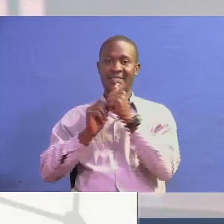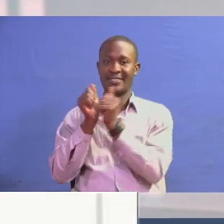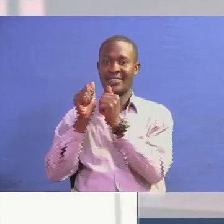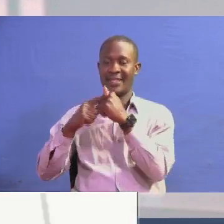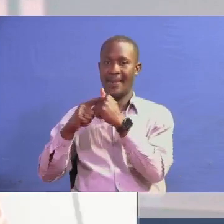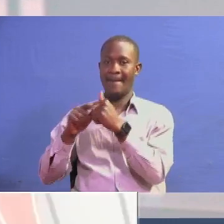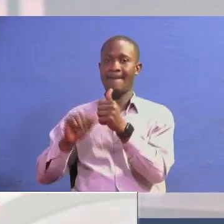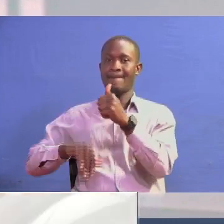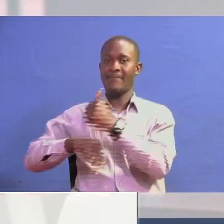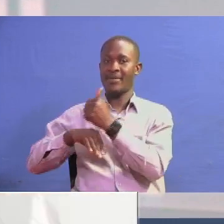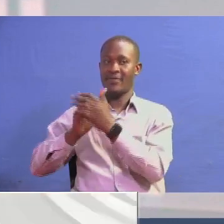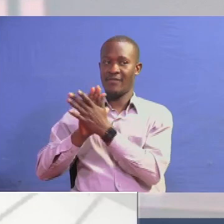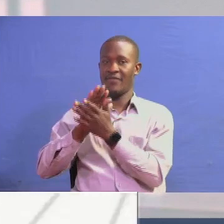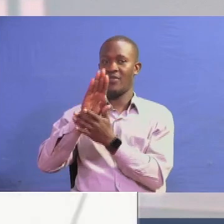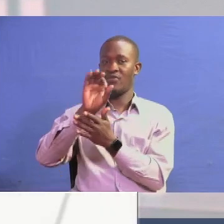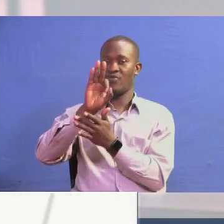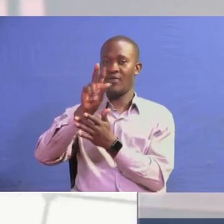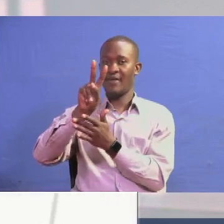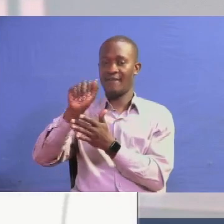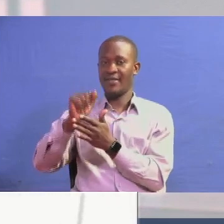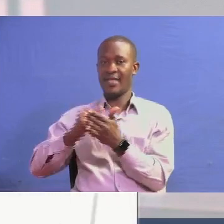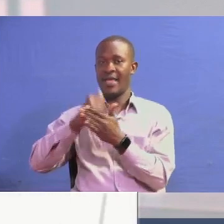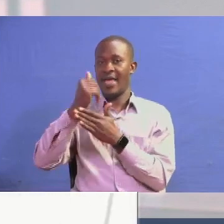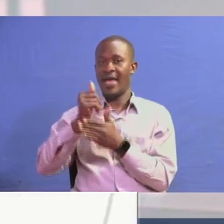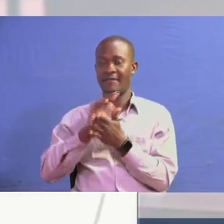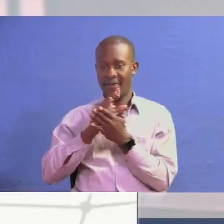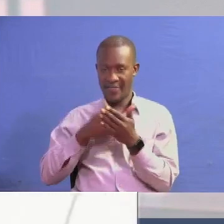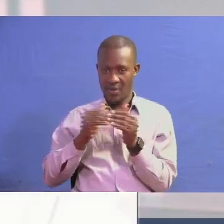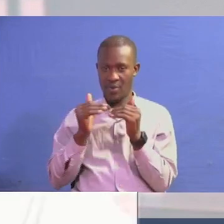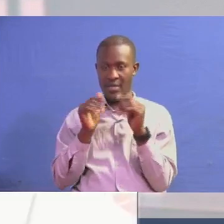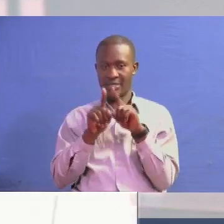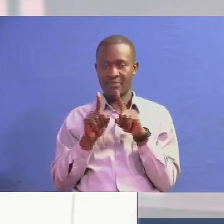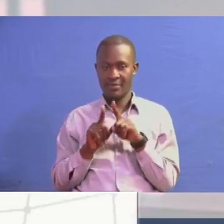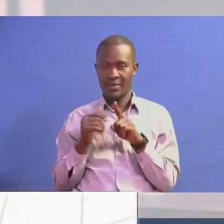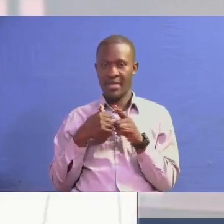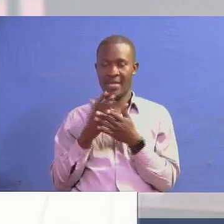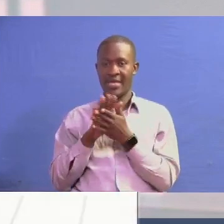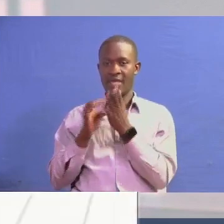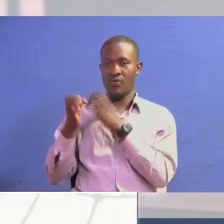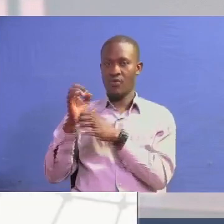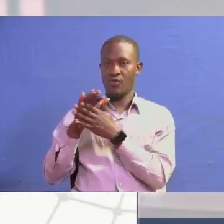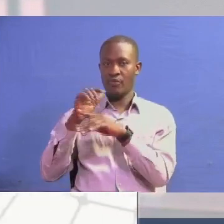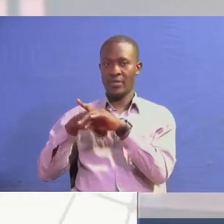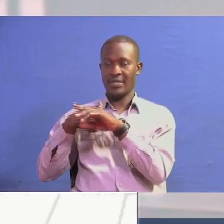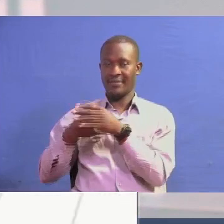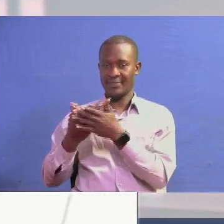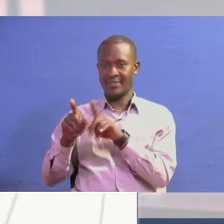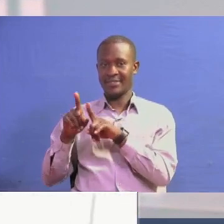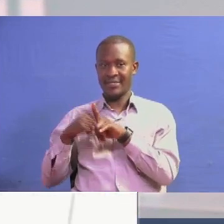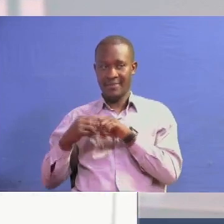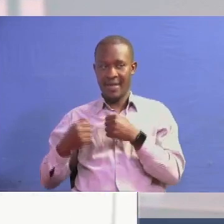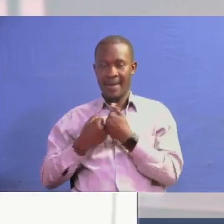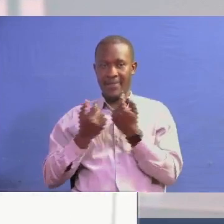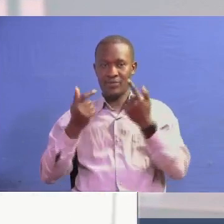match of the UEFA Champions League after the draw was conducted today in Nyon. In the Europa League's draw, which was also held